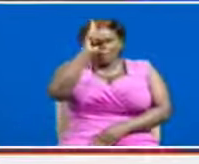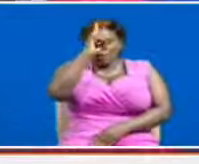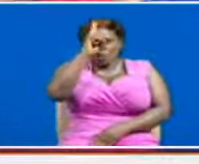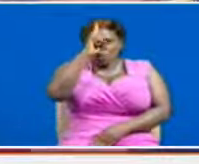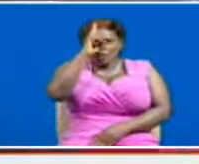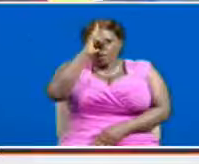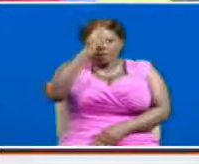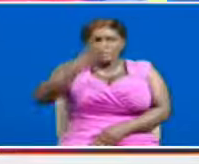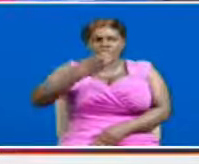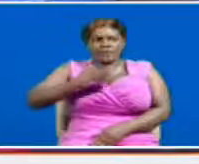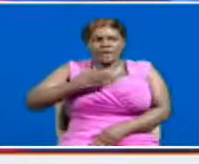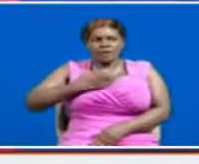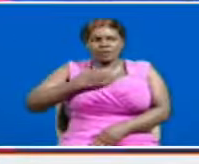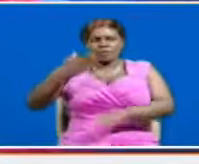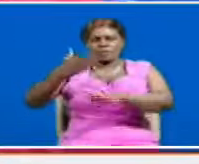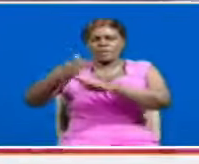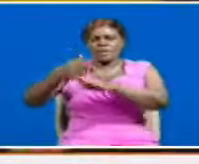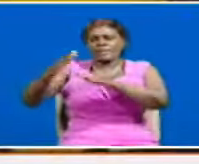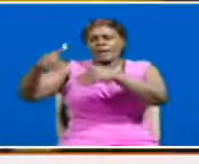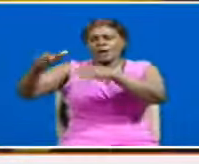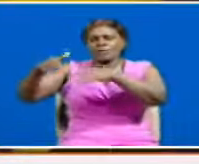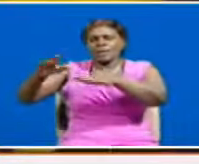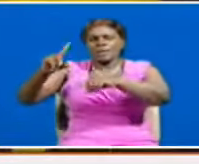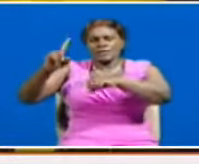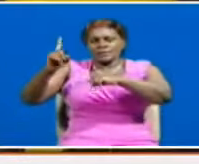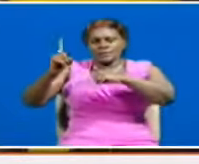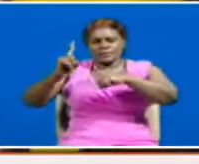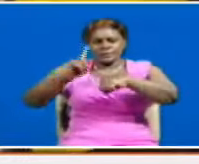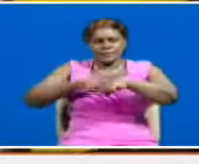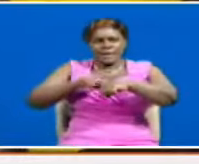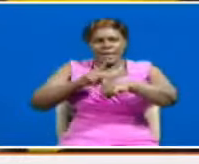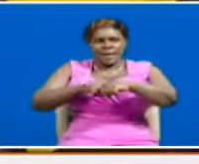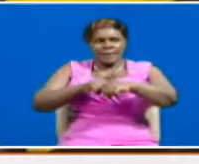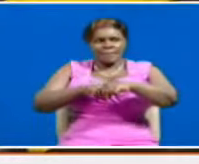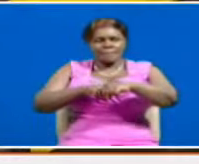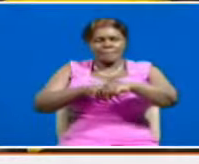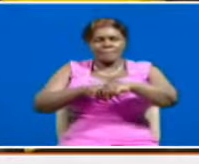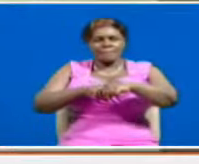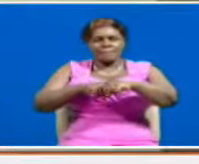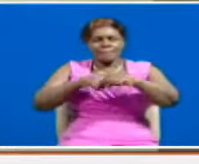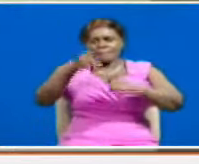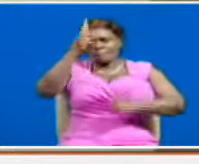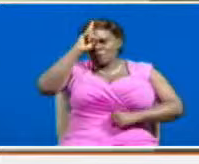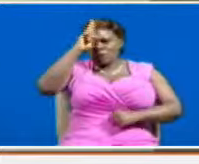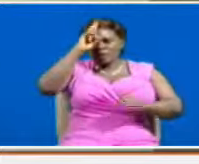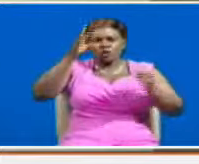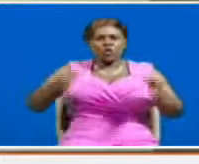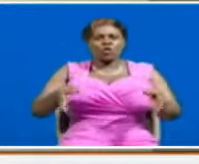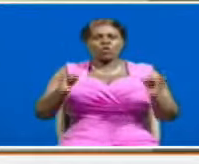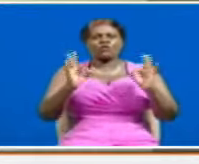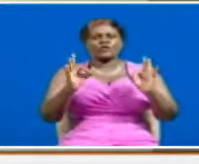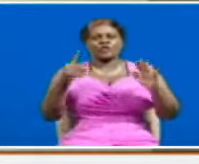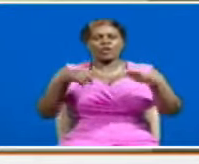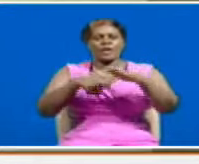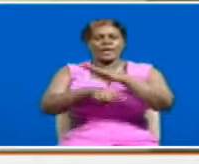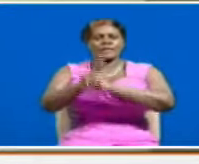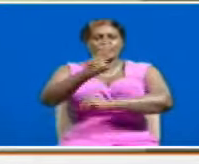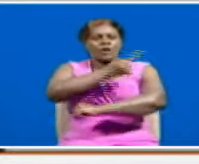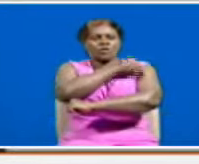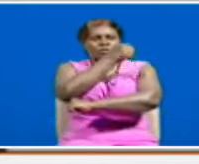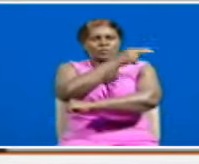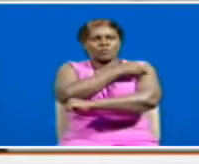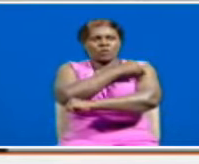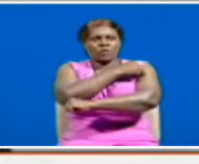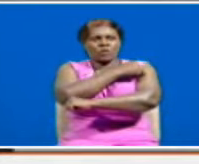county askaris were deployed outside. At around 3 a.m., a contingent of county askaris and officials invaded the facility where